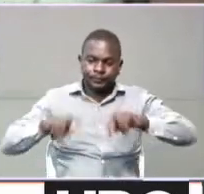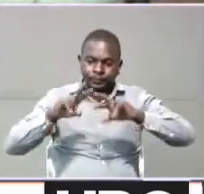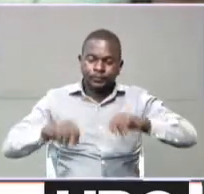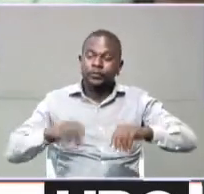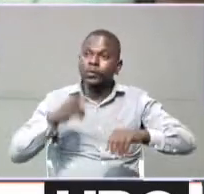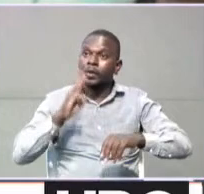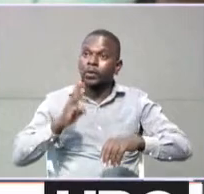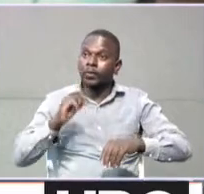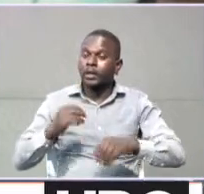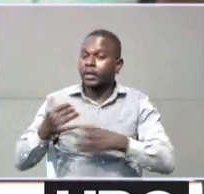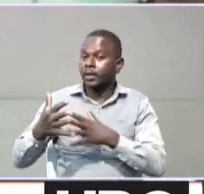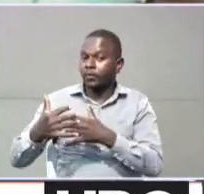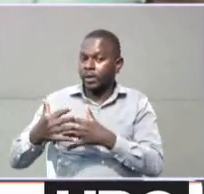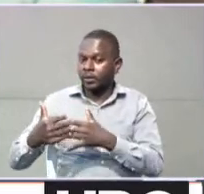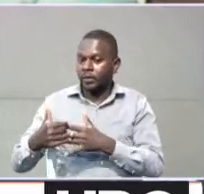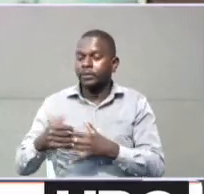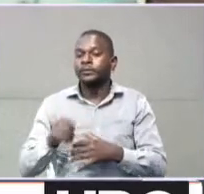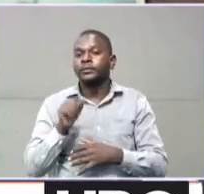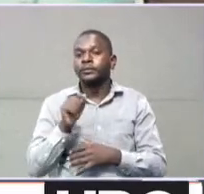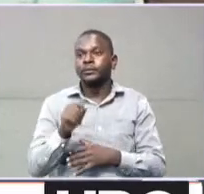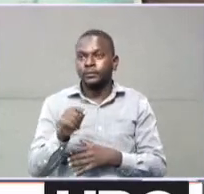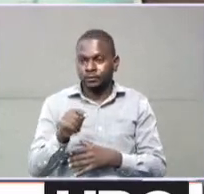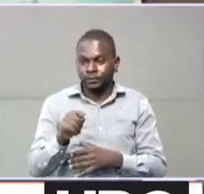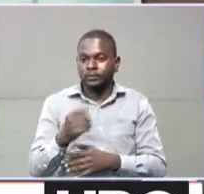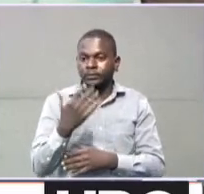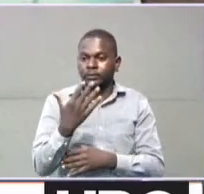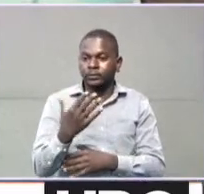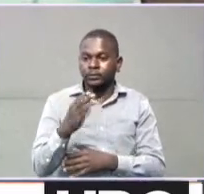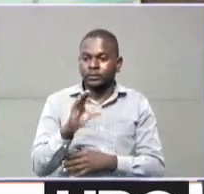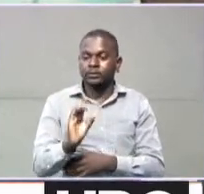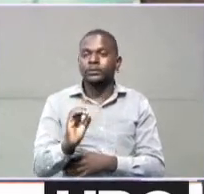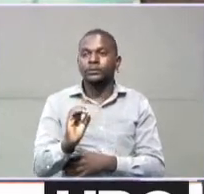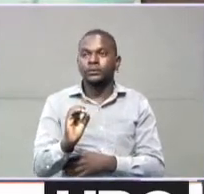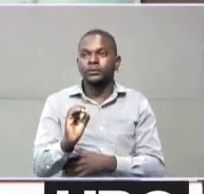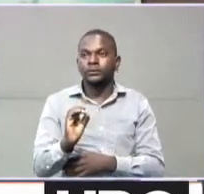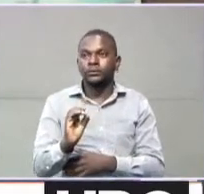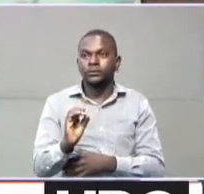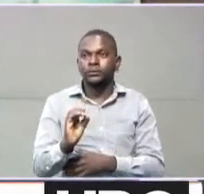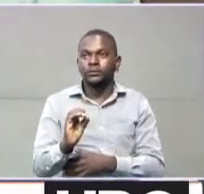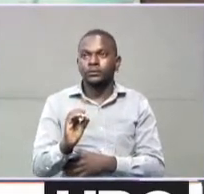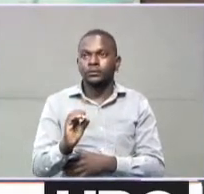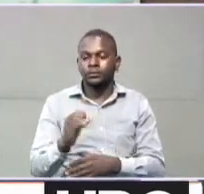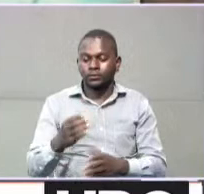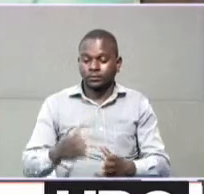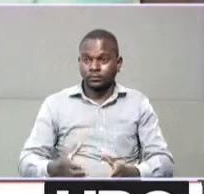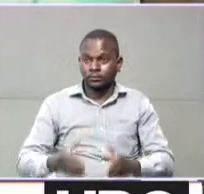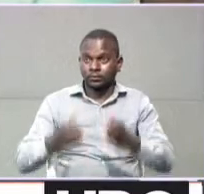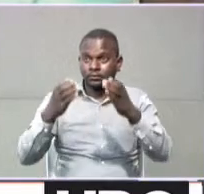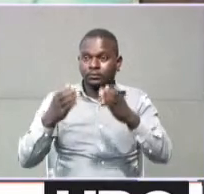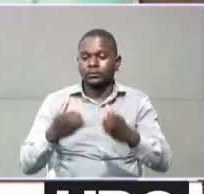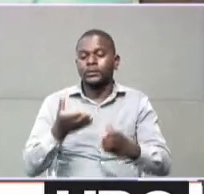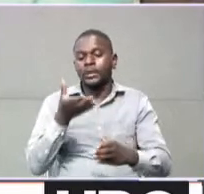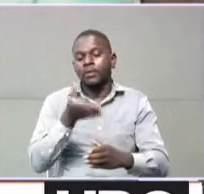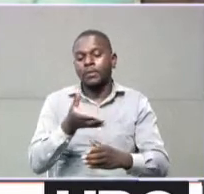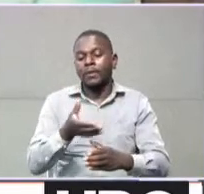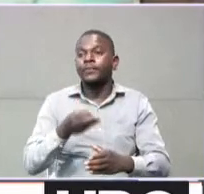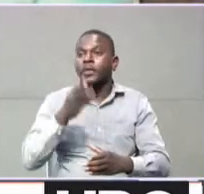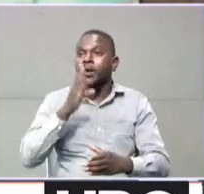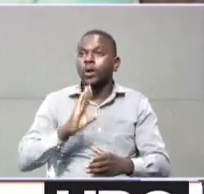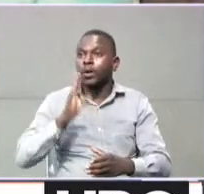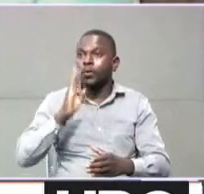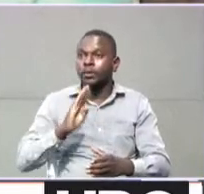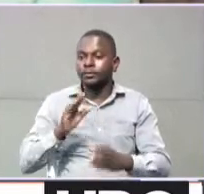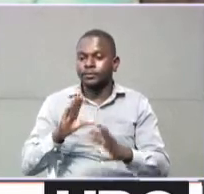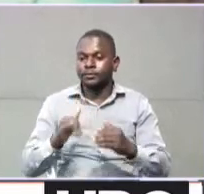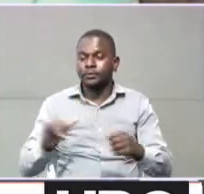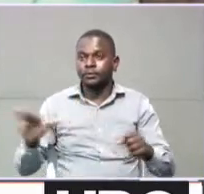factory and 40 40 and masked drums containing alcohol and eight